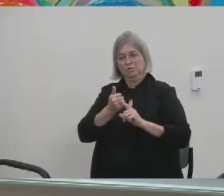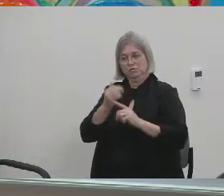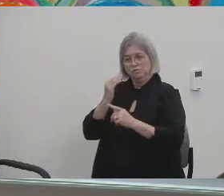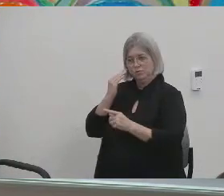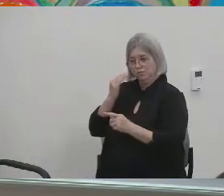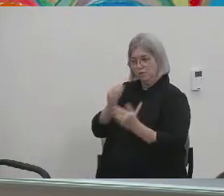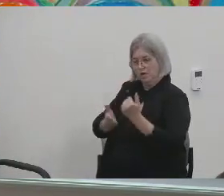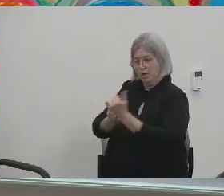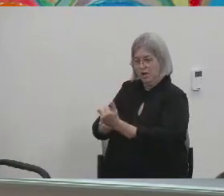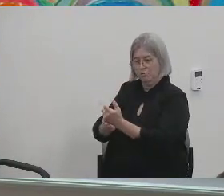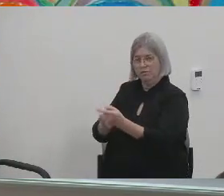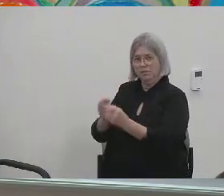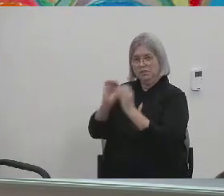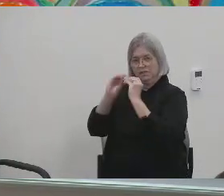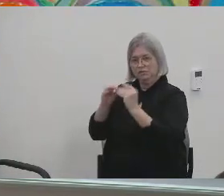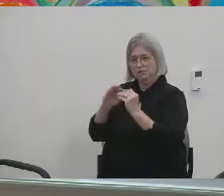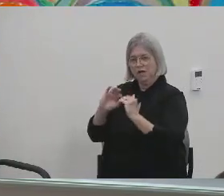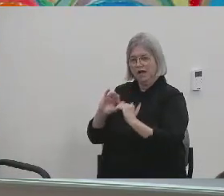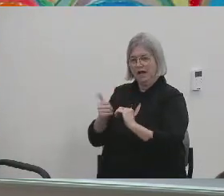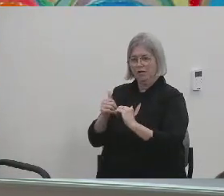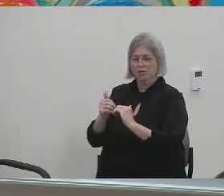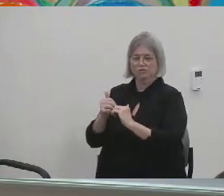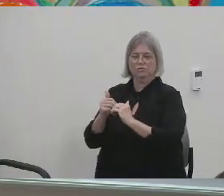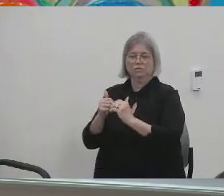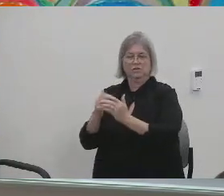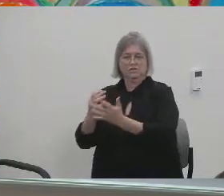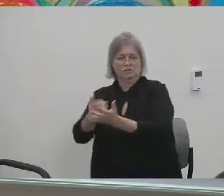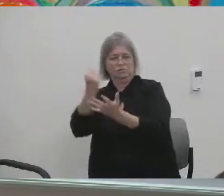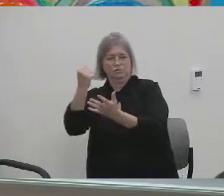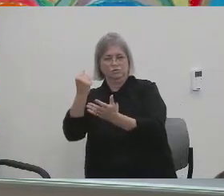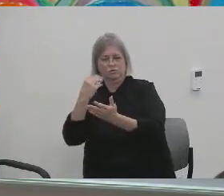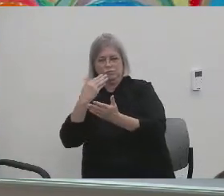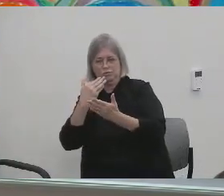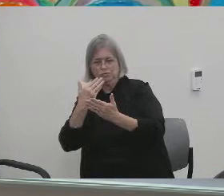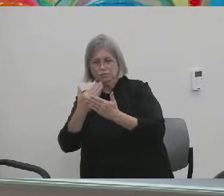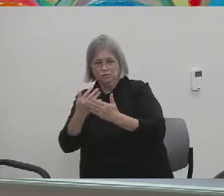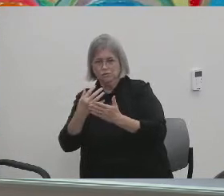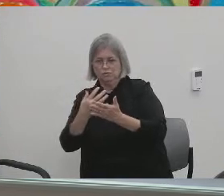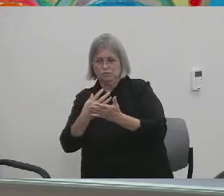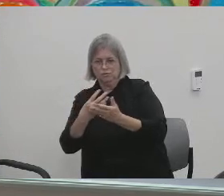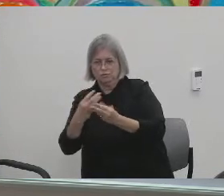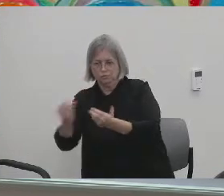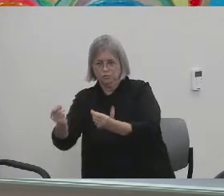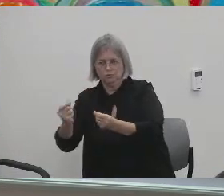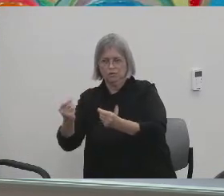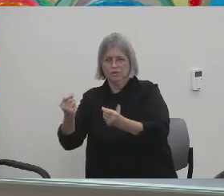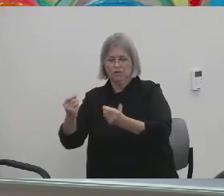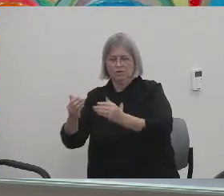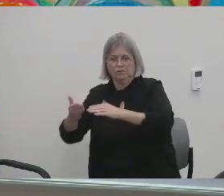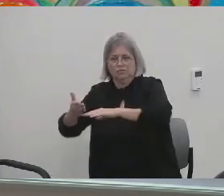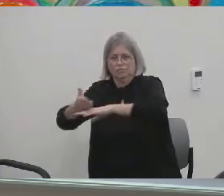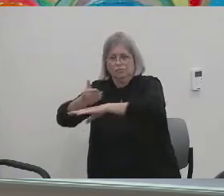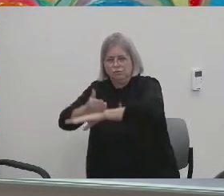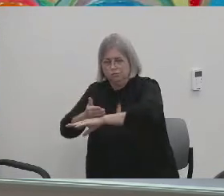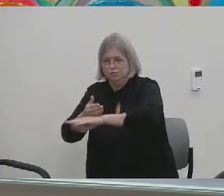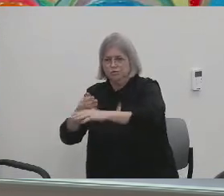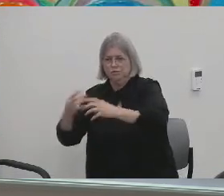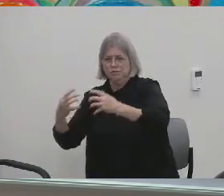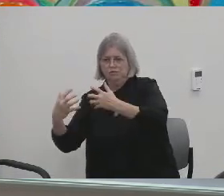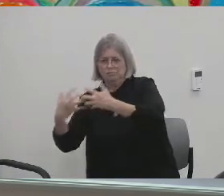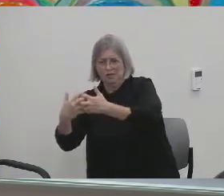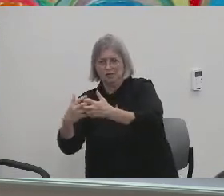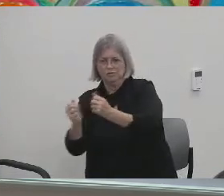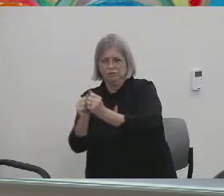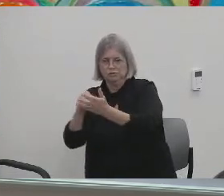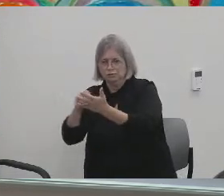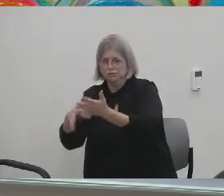to use a resource well to increase engagement and understand why, how that connects to learning and standards and so on and so forth.